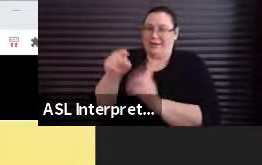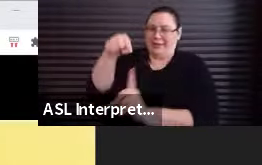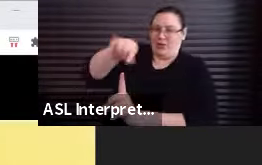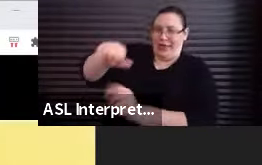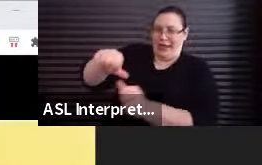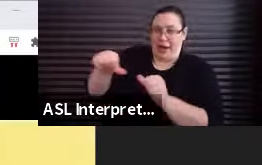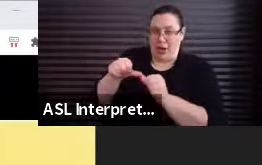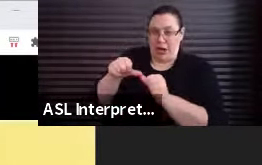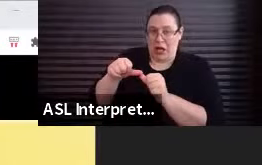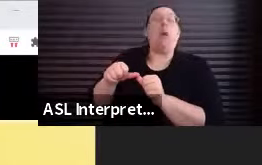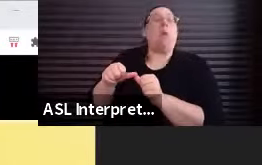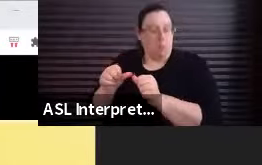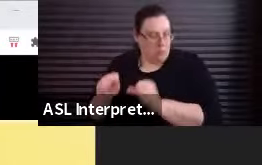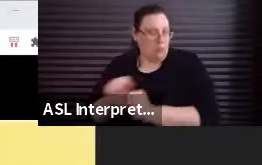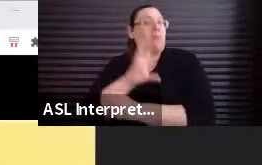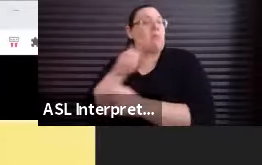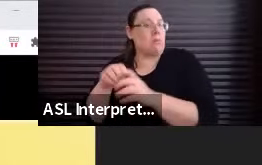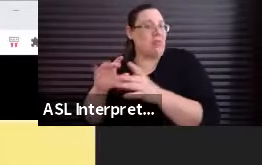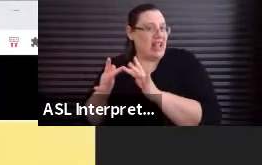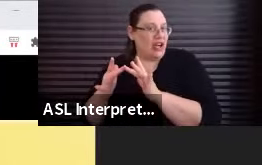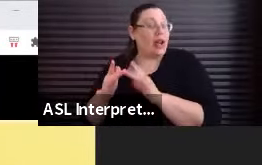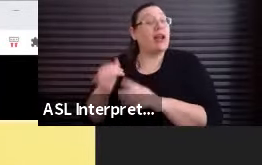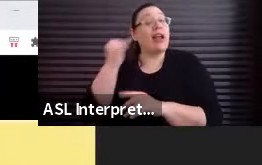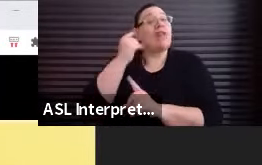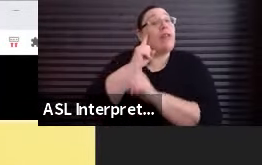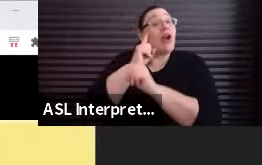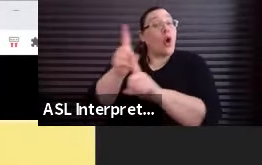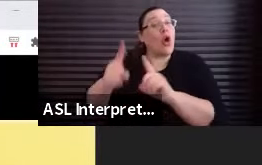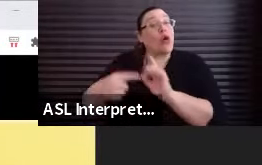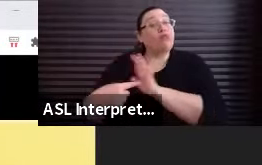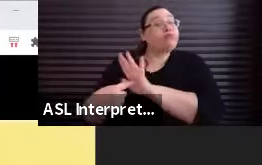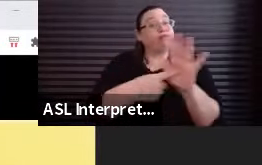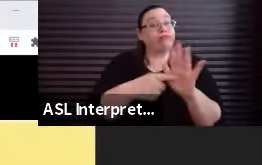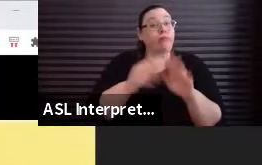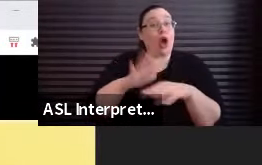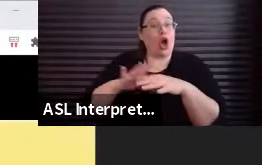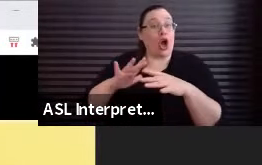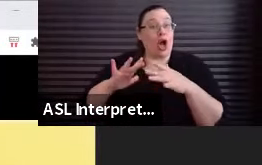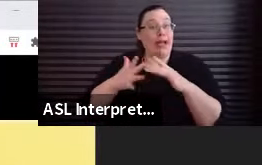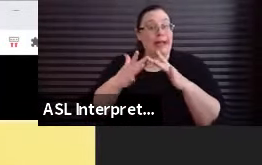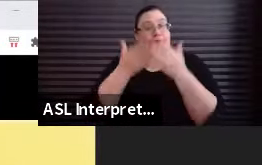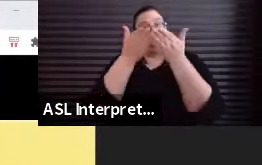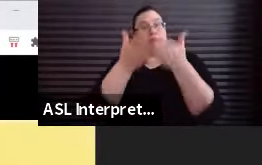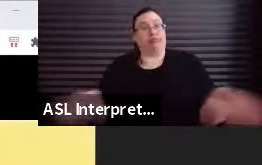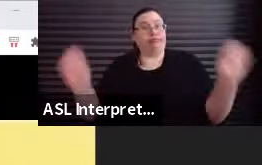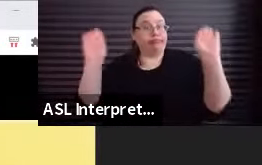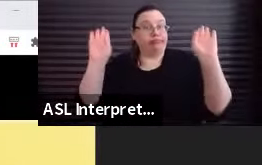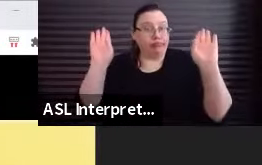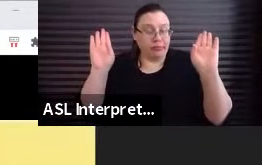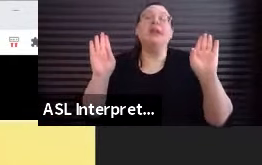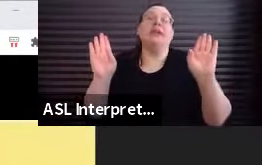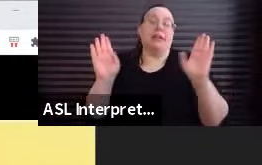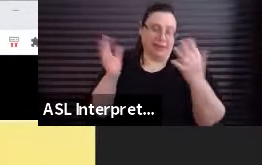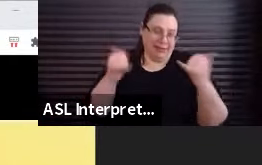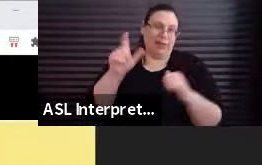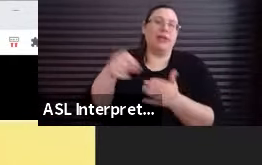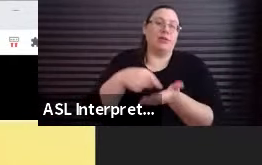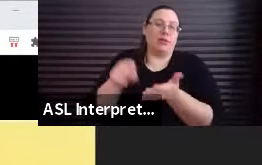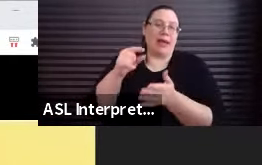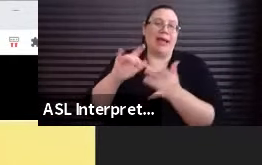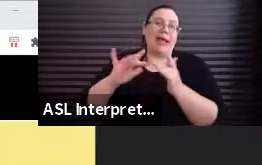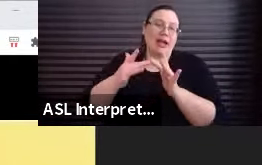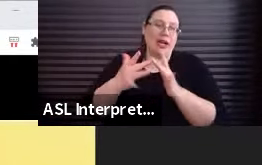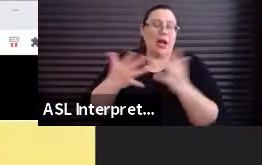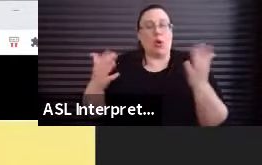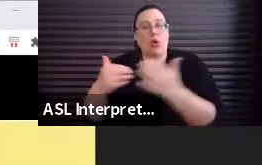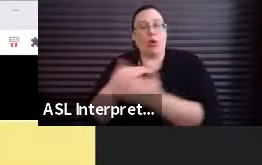is included. If they intend to exhibit on internet broadly, then they would still have to pay the internet or new media